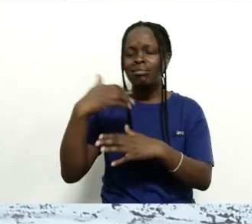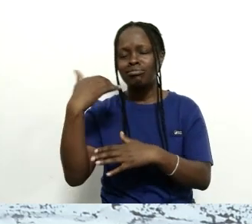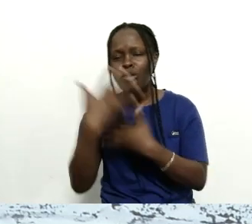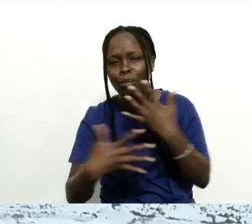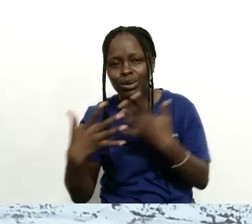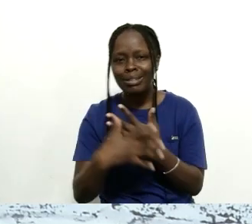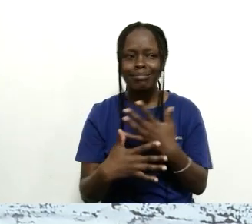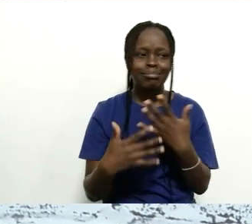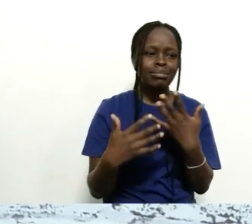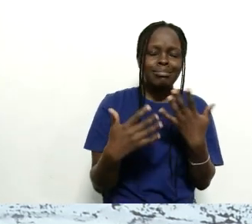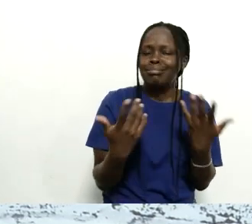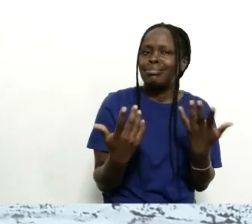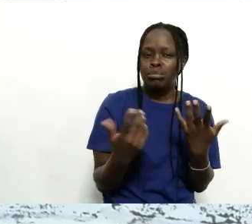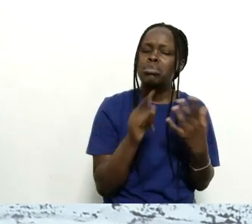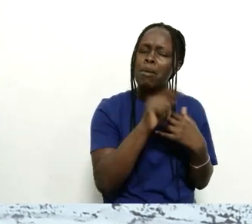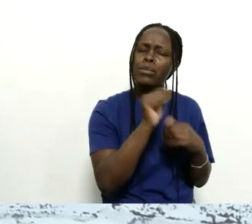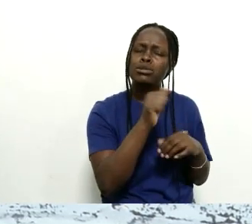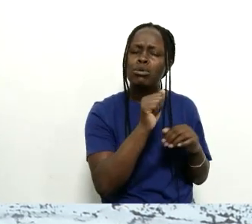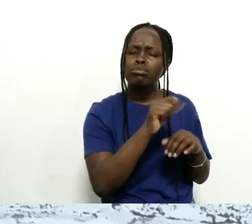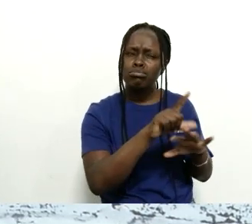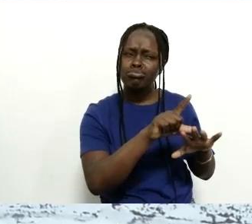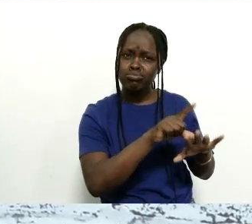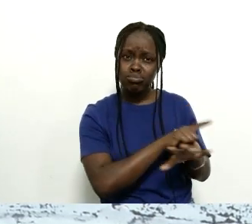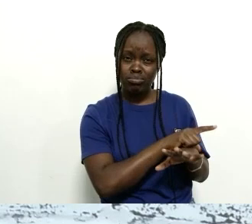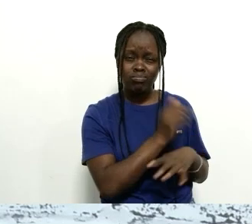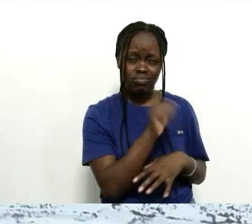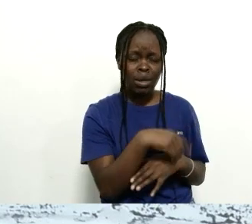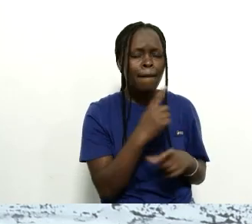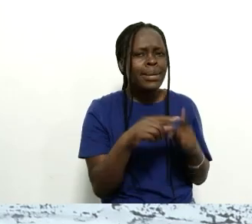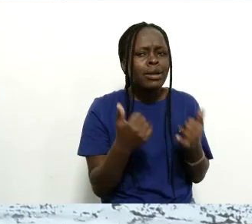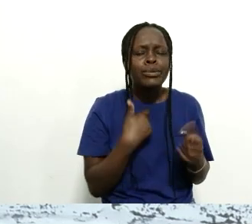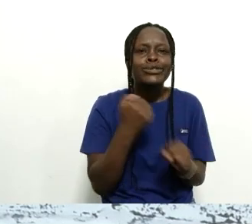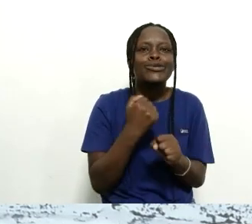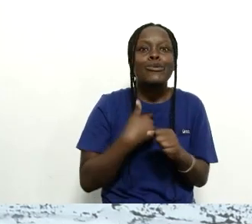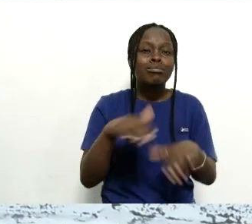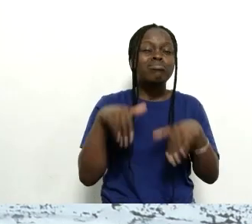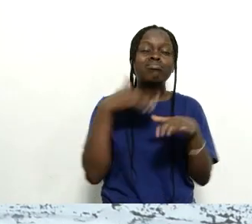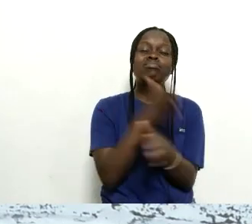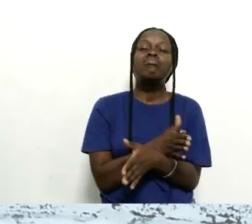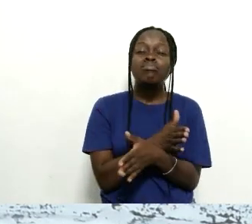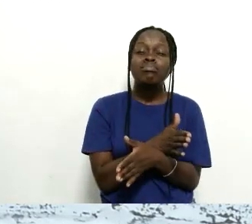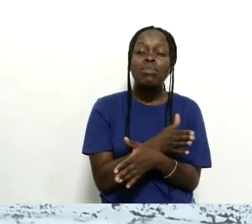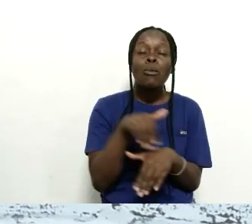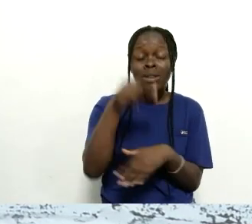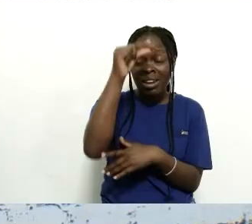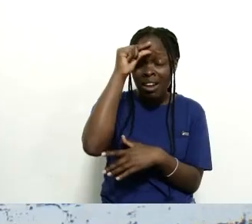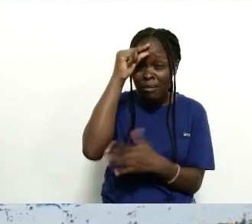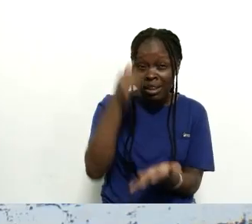children when it comes to the learning process. And what we did, the approach that I gave, the ABCDE, what we did is we broke that